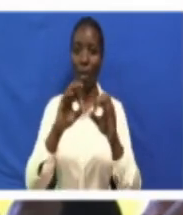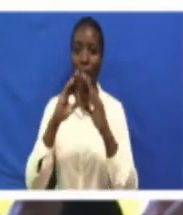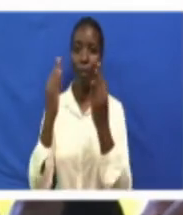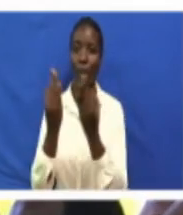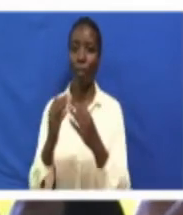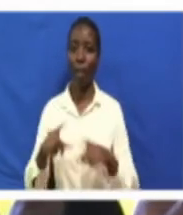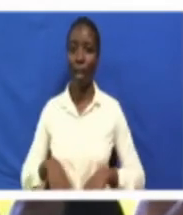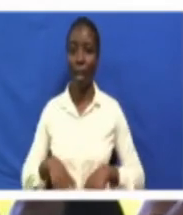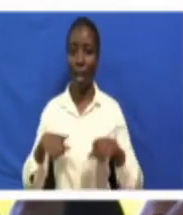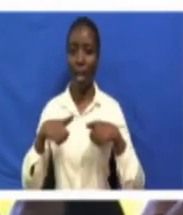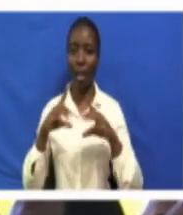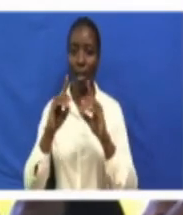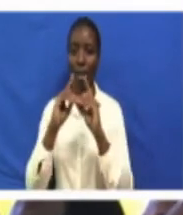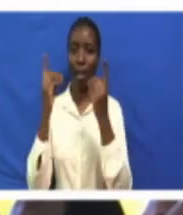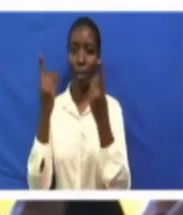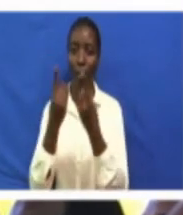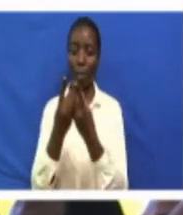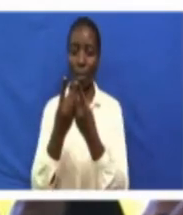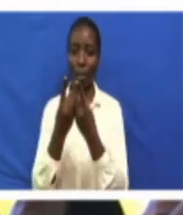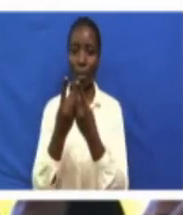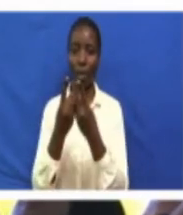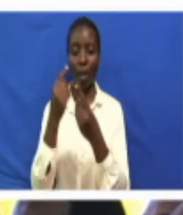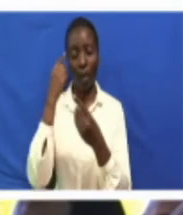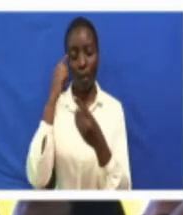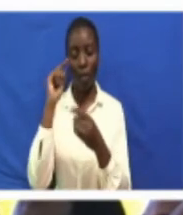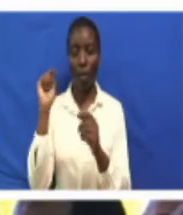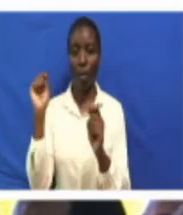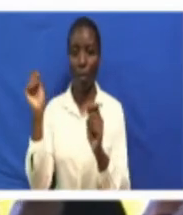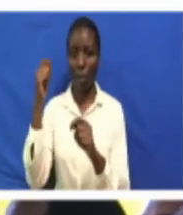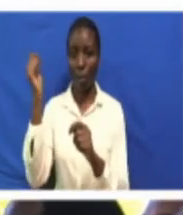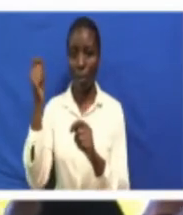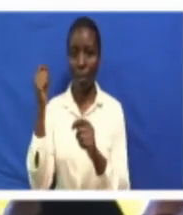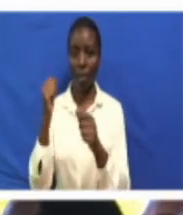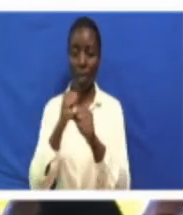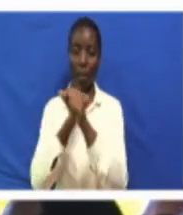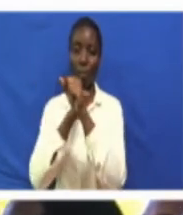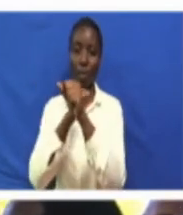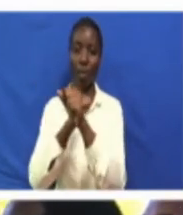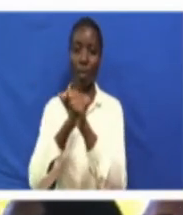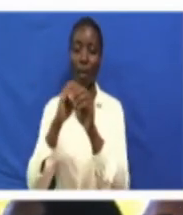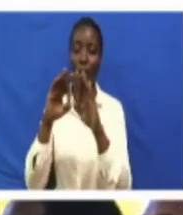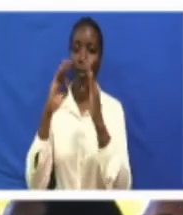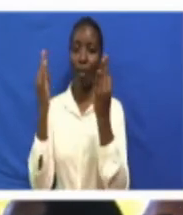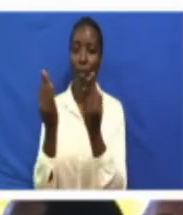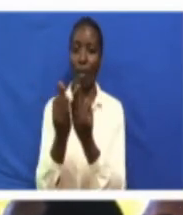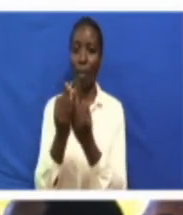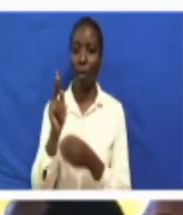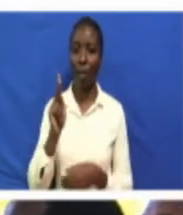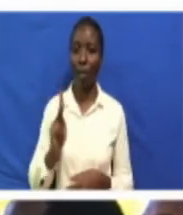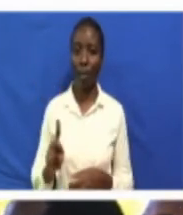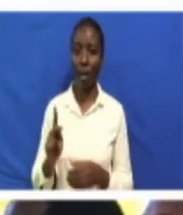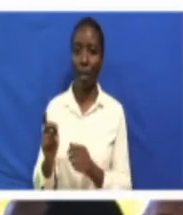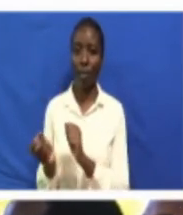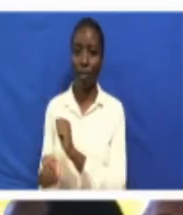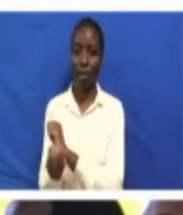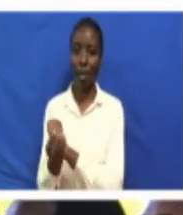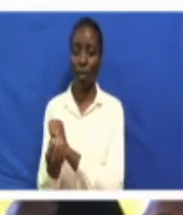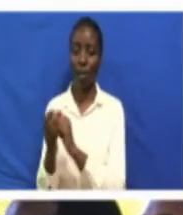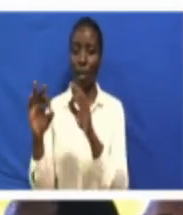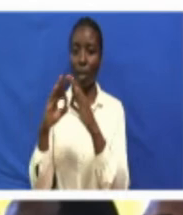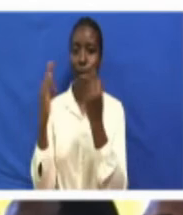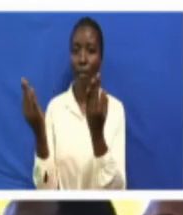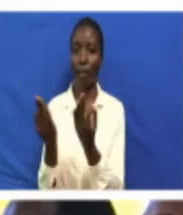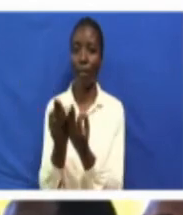Department a Cornerstone for promoting and safeguarding family values counseling the families